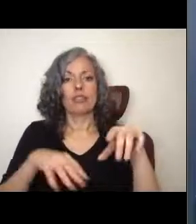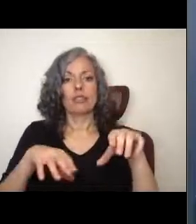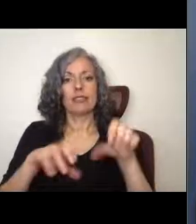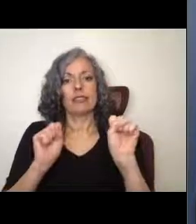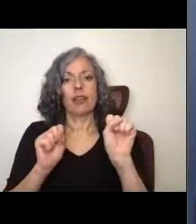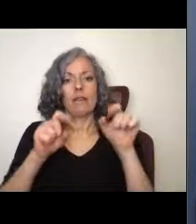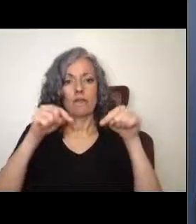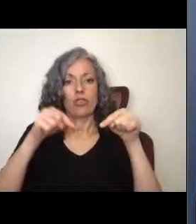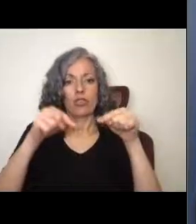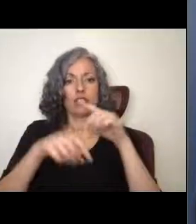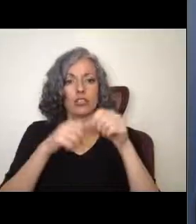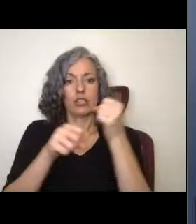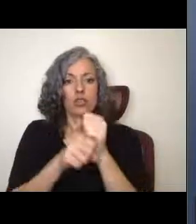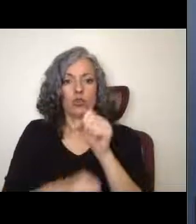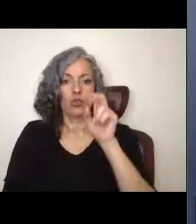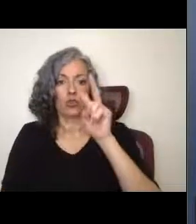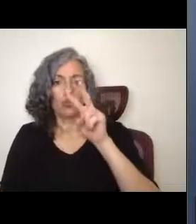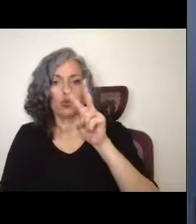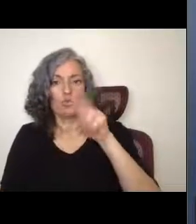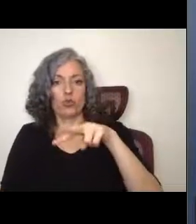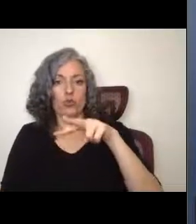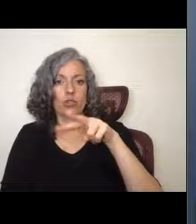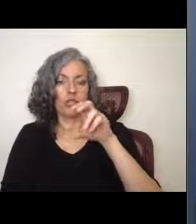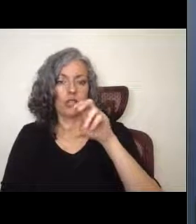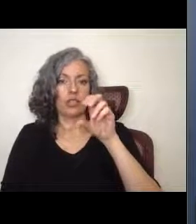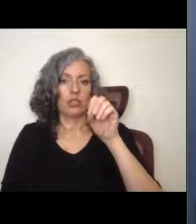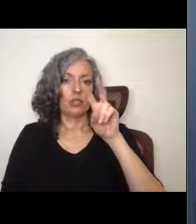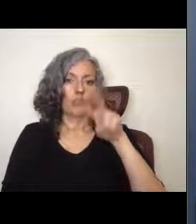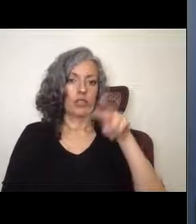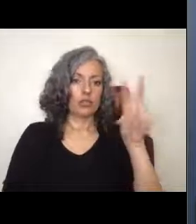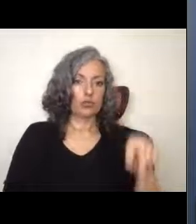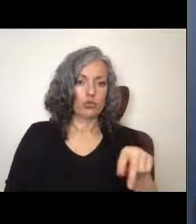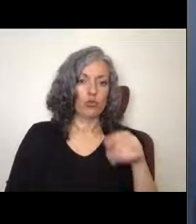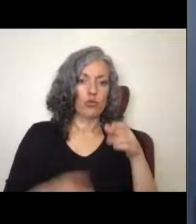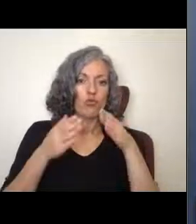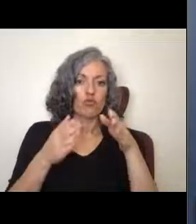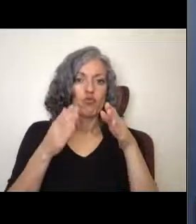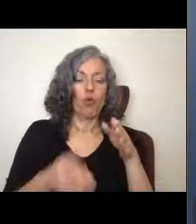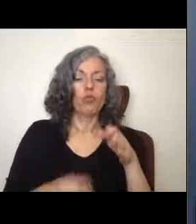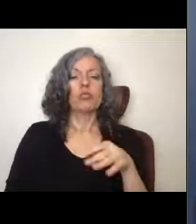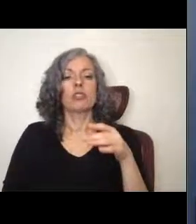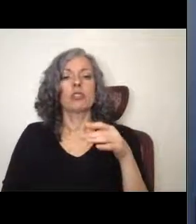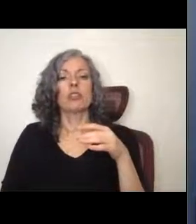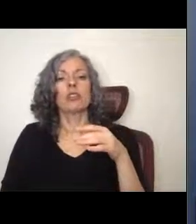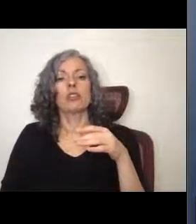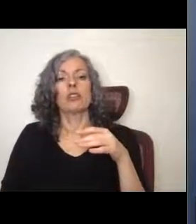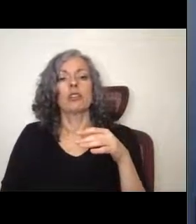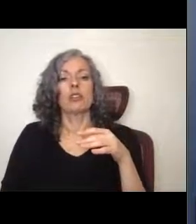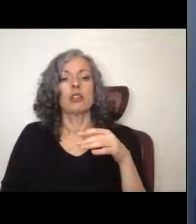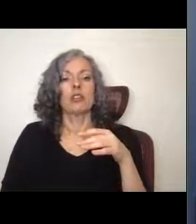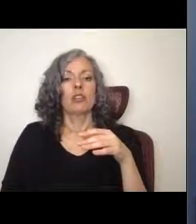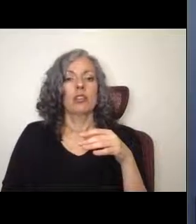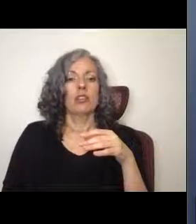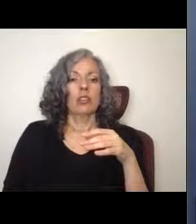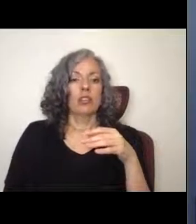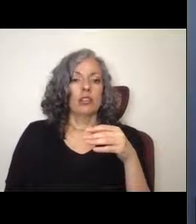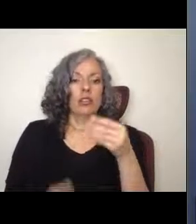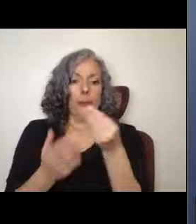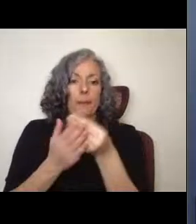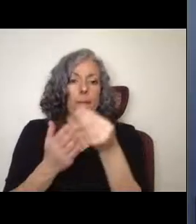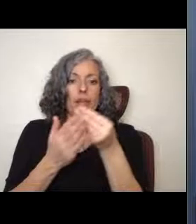2022 road maintenance and rehabilitation account, local streets and roads, funding subsequent report of eligible cities.